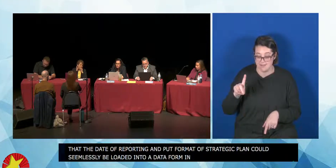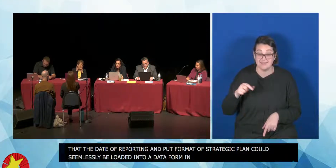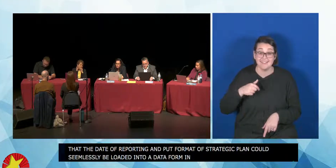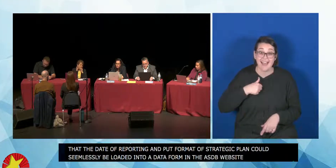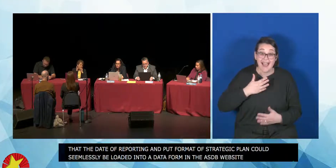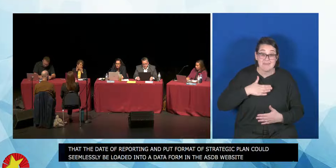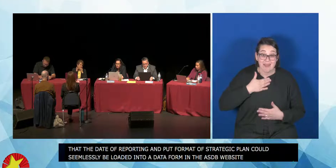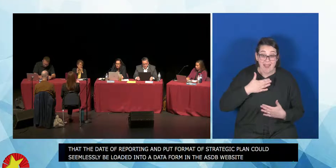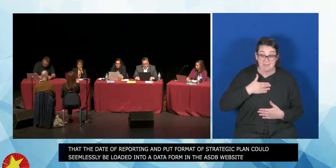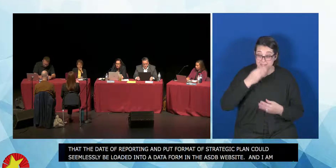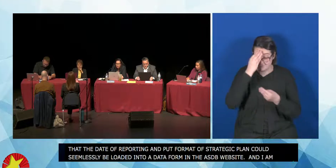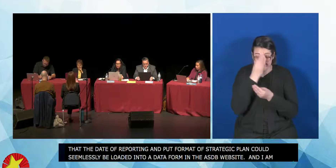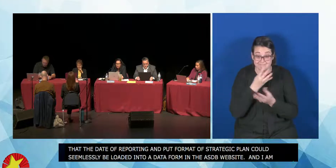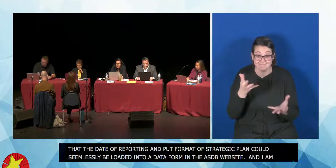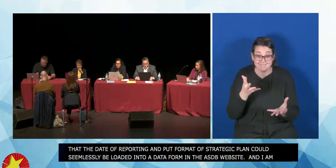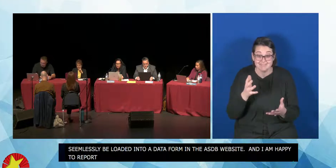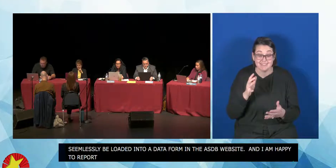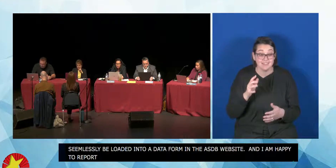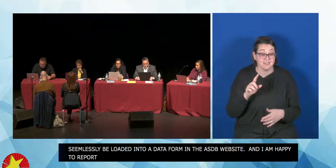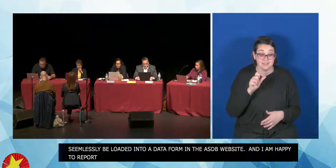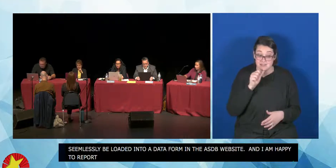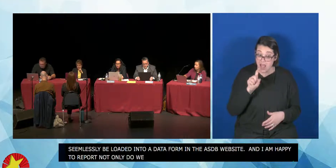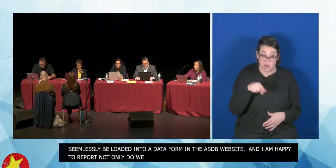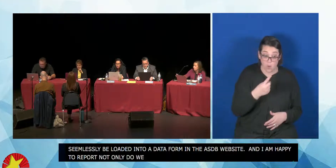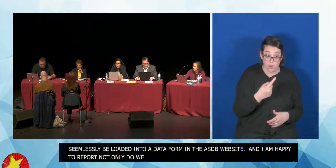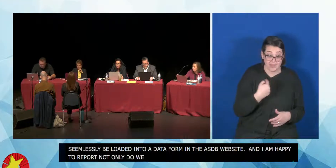only do we have a comprehensive